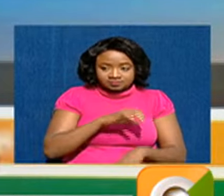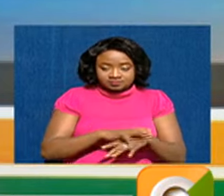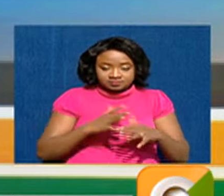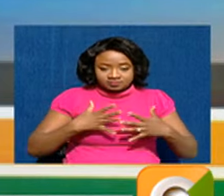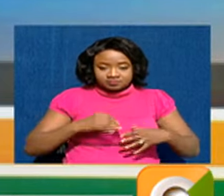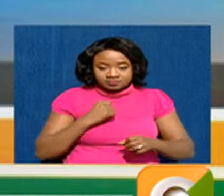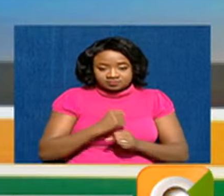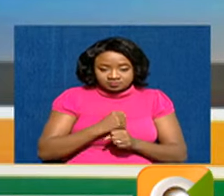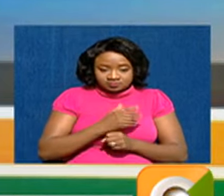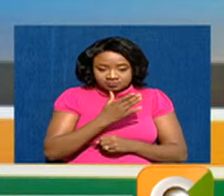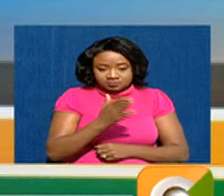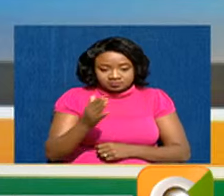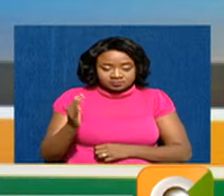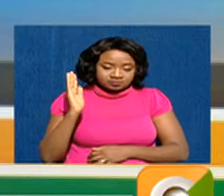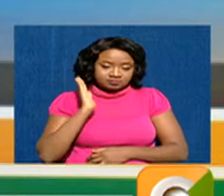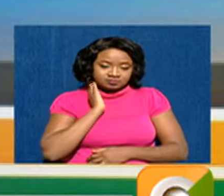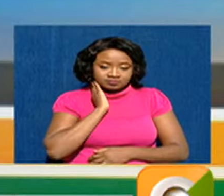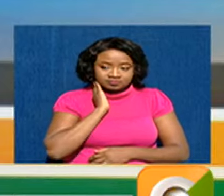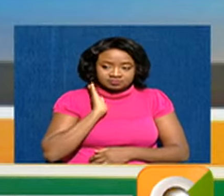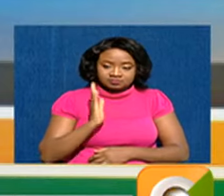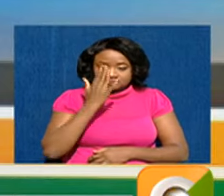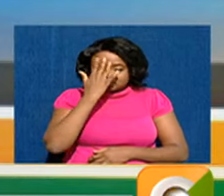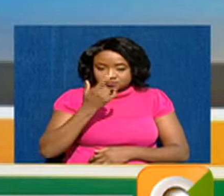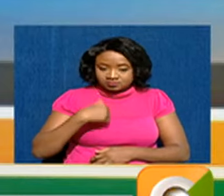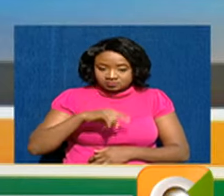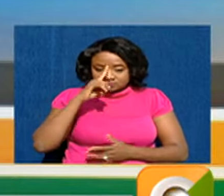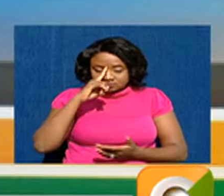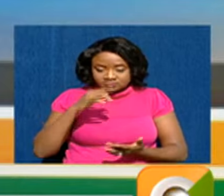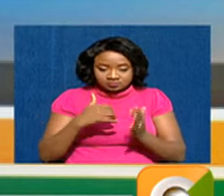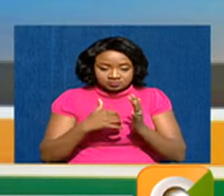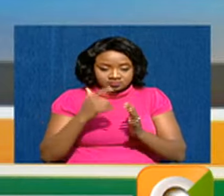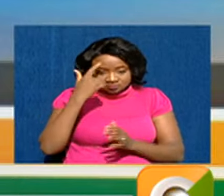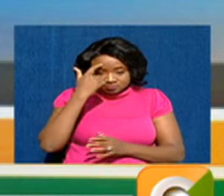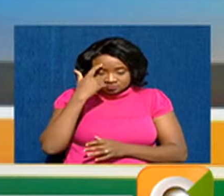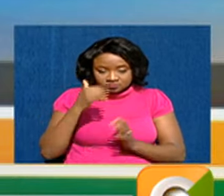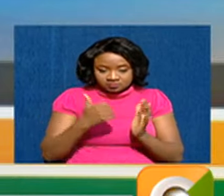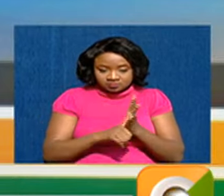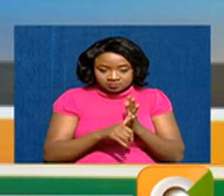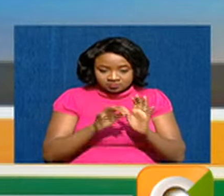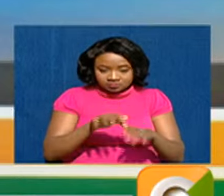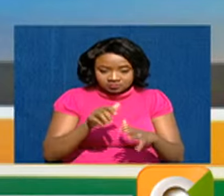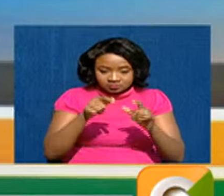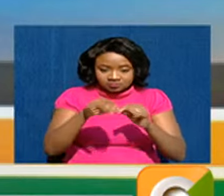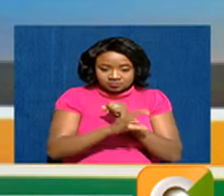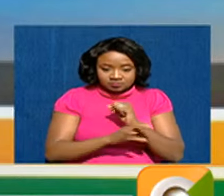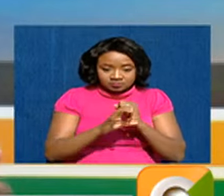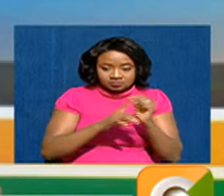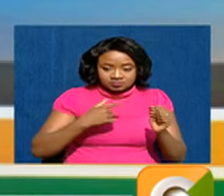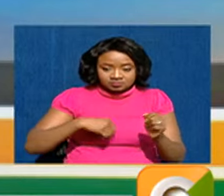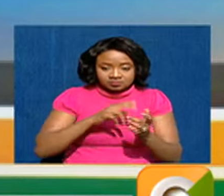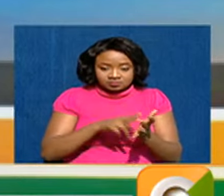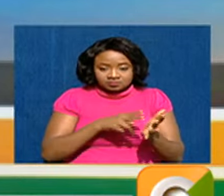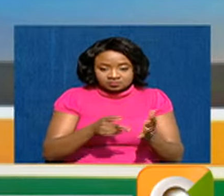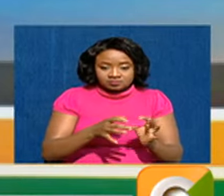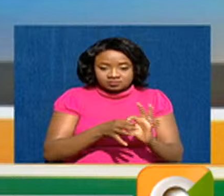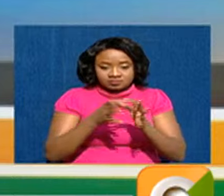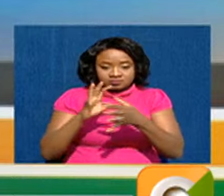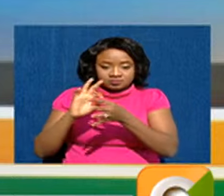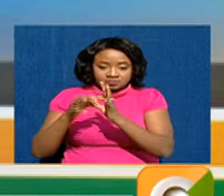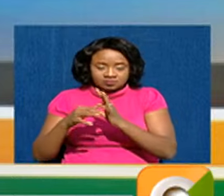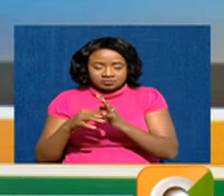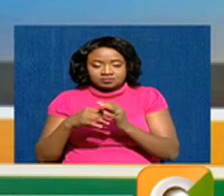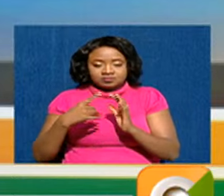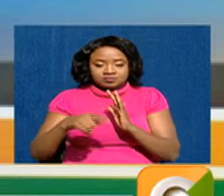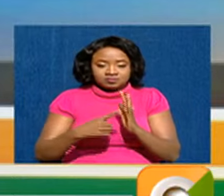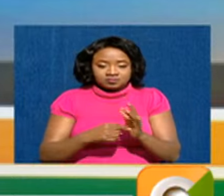Moranga. Why? We think the problem of agriculture in this country is failing to link industry with